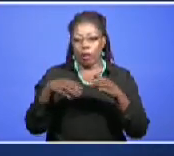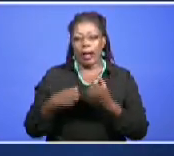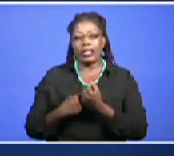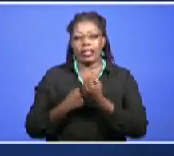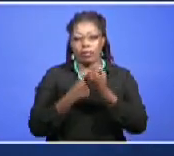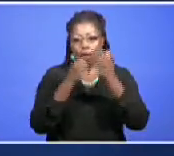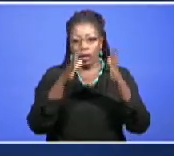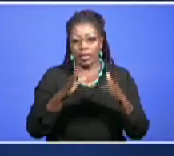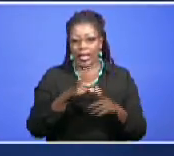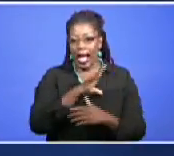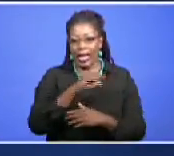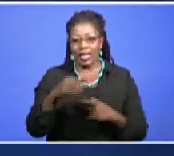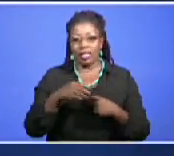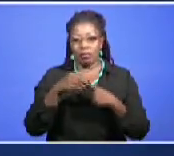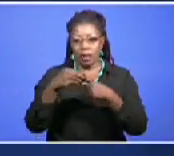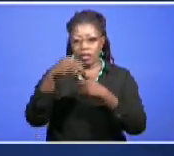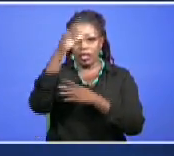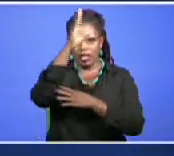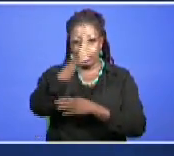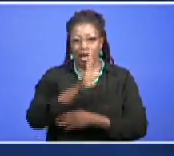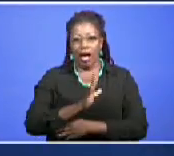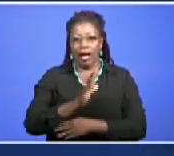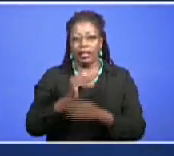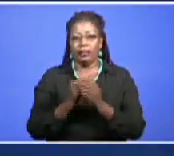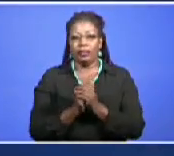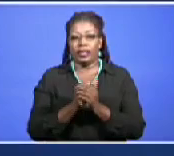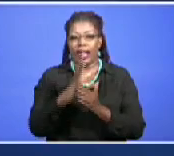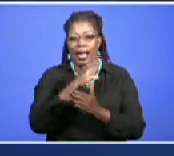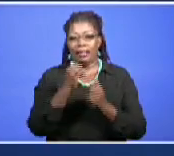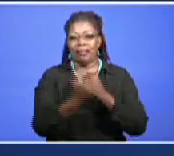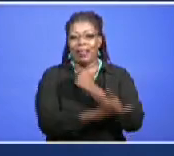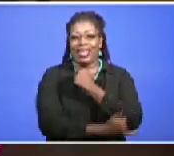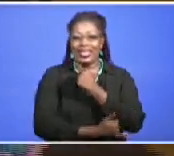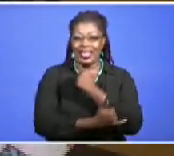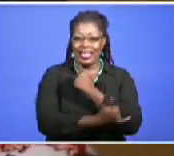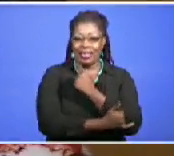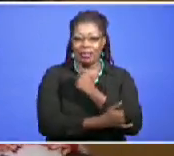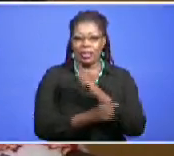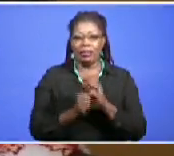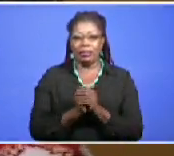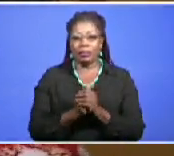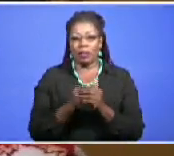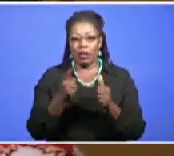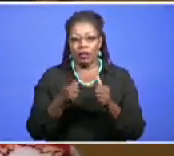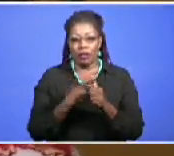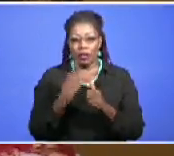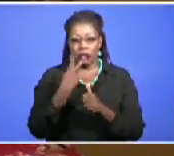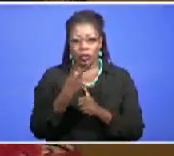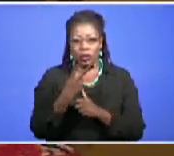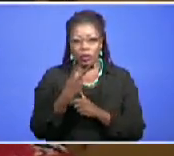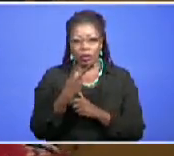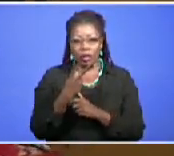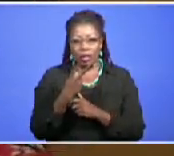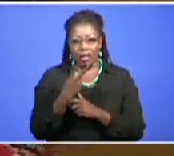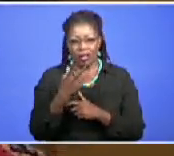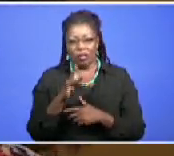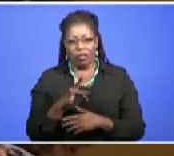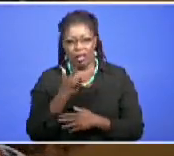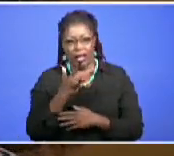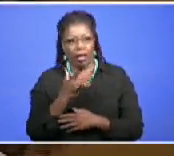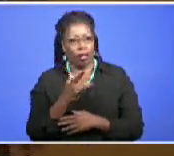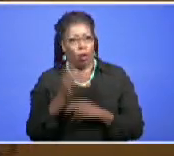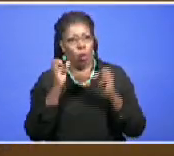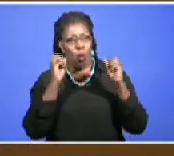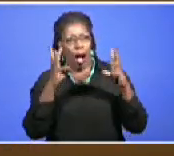supporters, and especially God, and my country. First, you're like, wow, I just